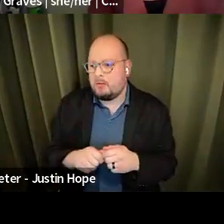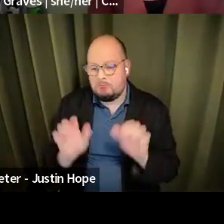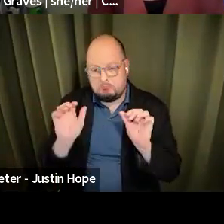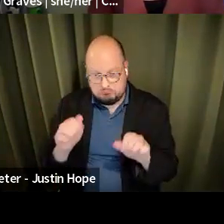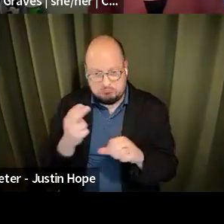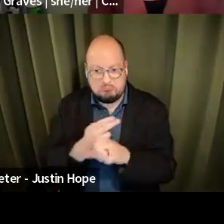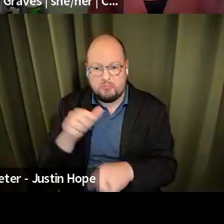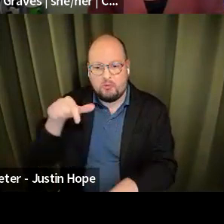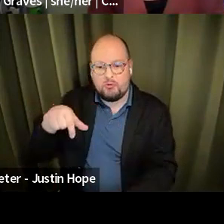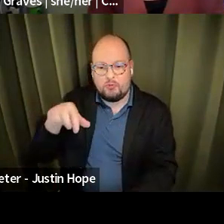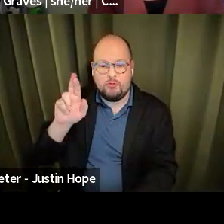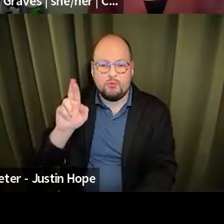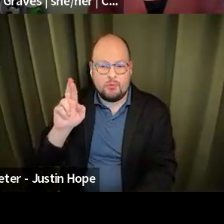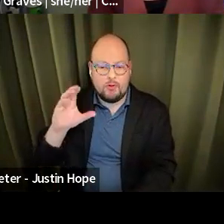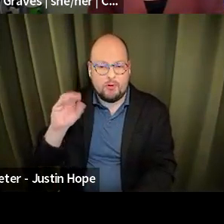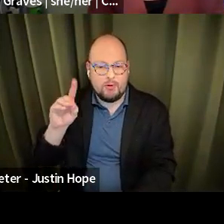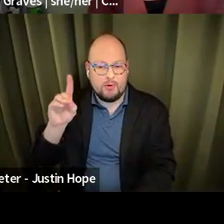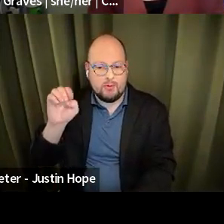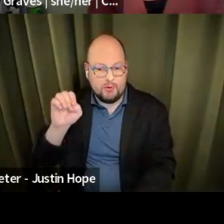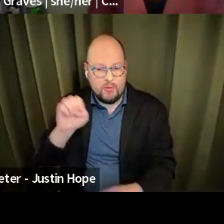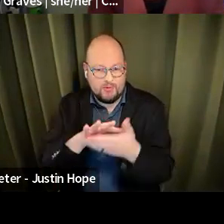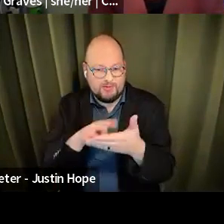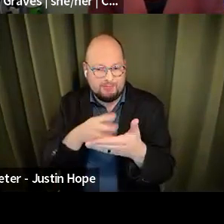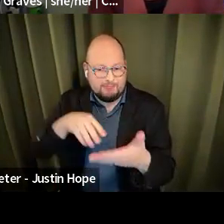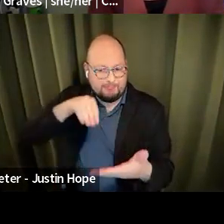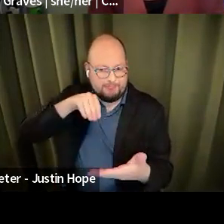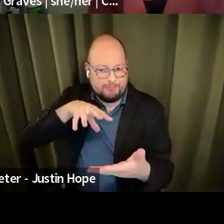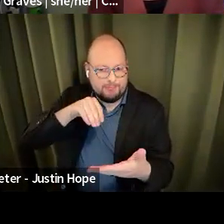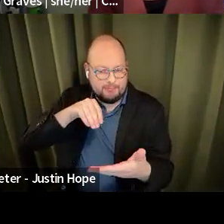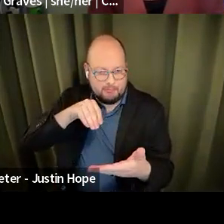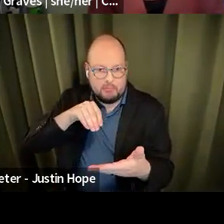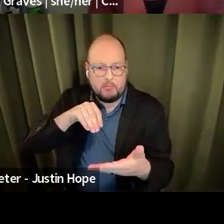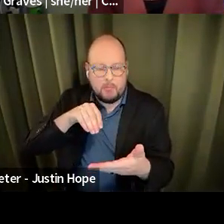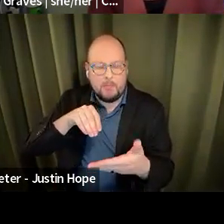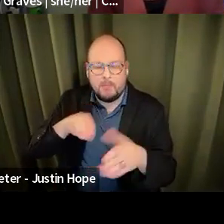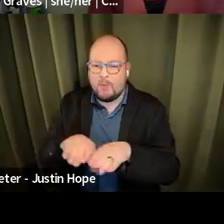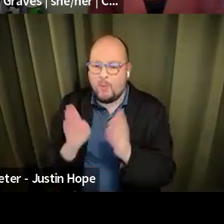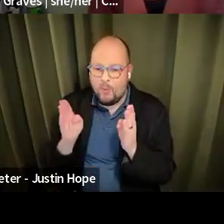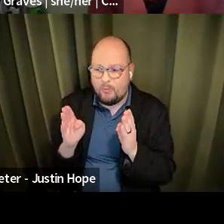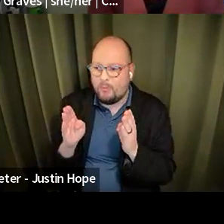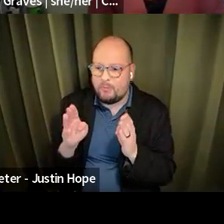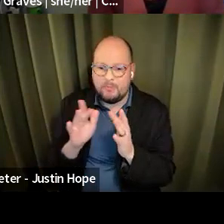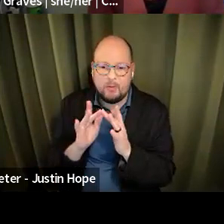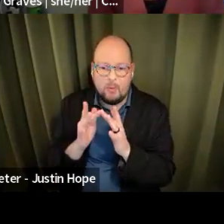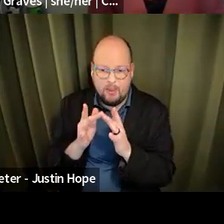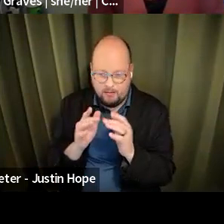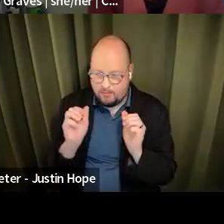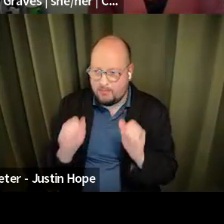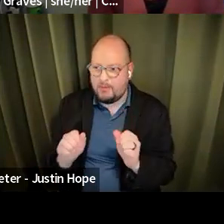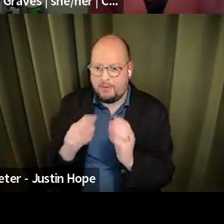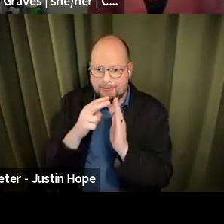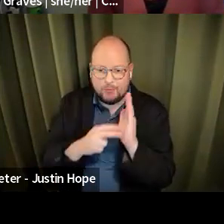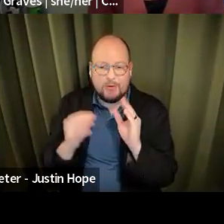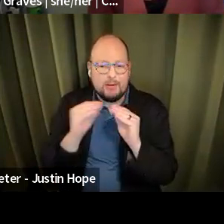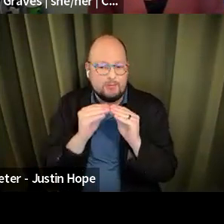think a lot of people have smartphones. Everybody almost has a smartphone. And you can scan that and take you to a place where you can read more about what